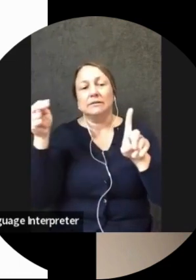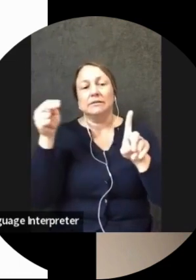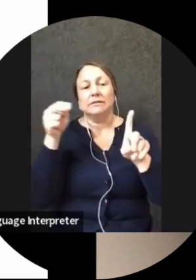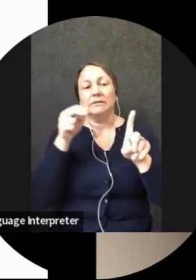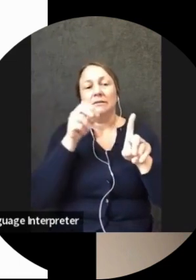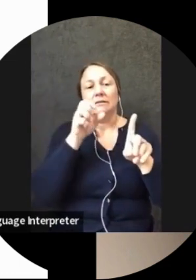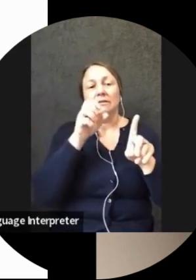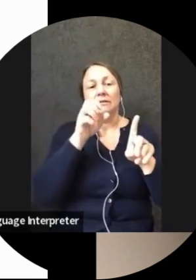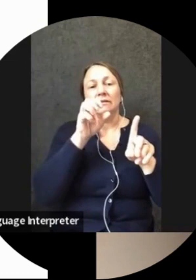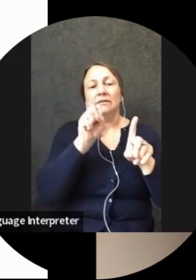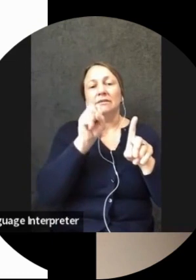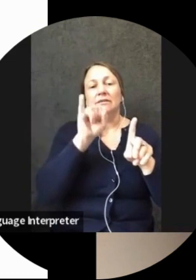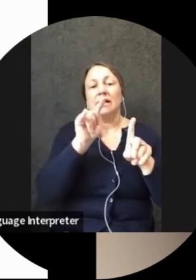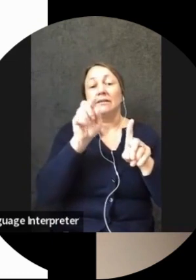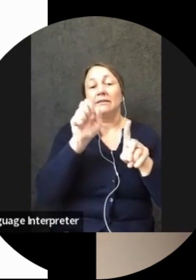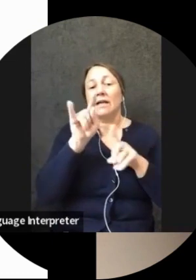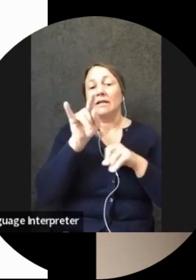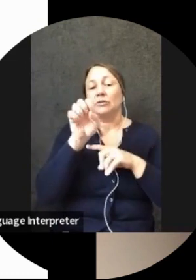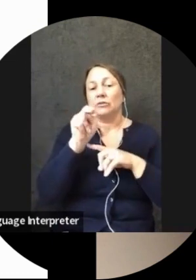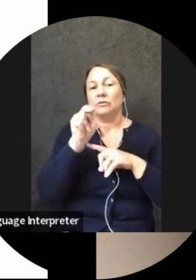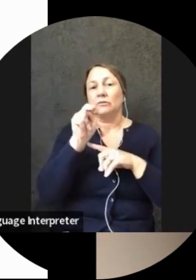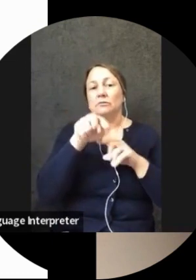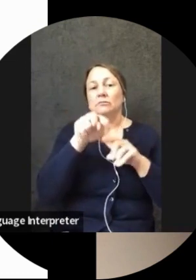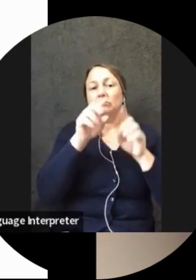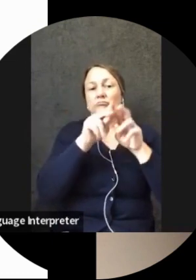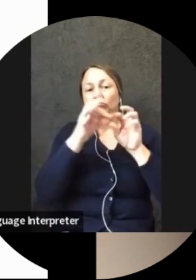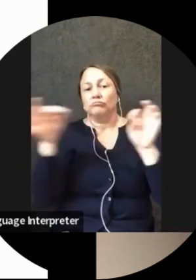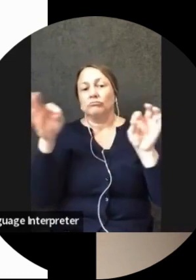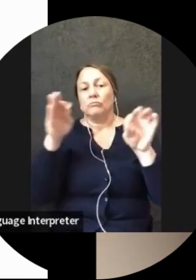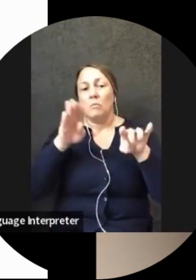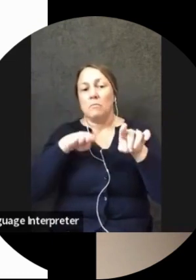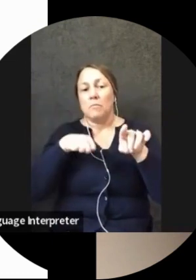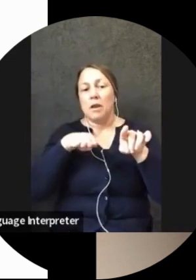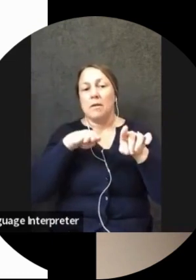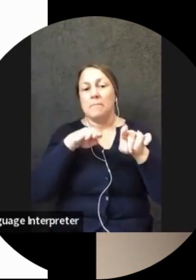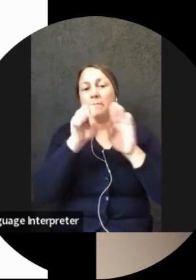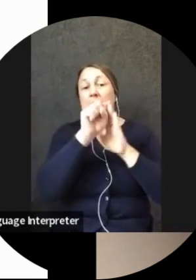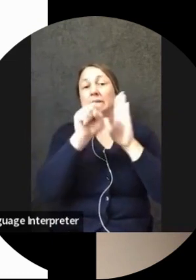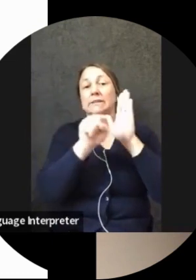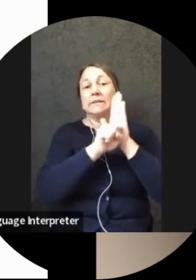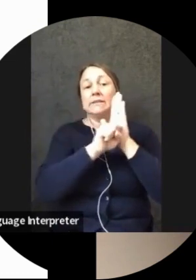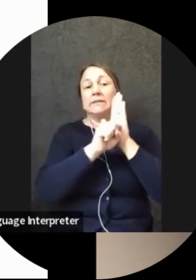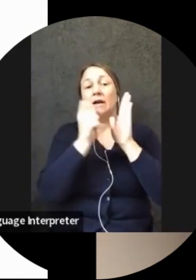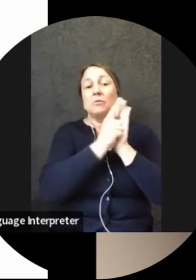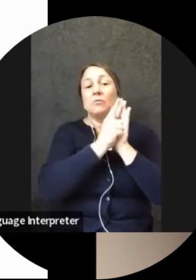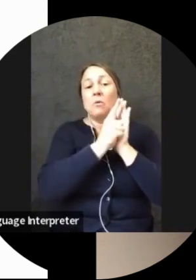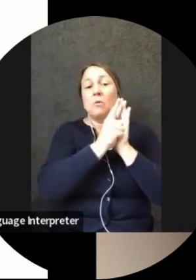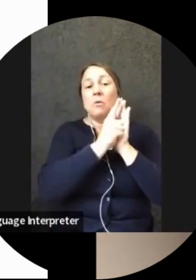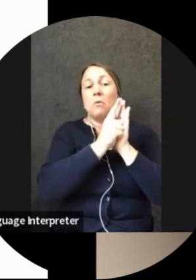that details what the law is, obviously.